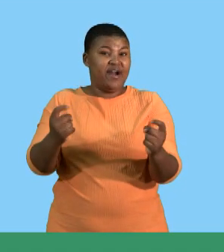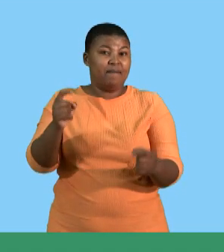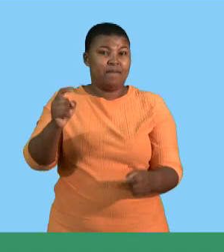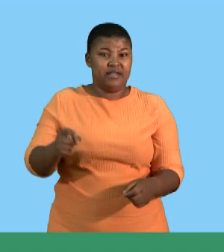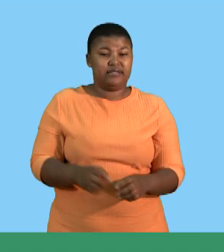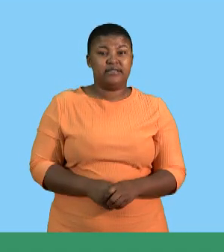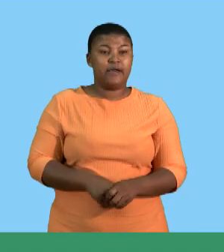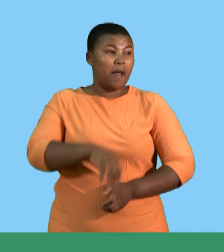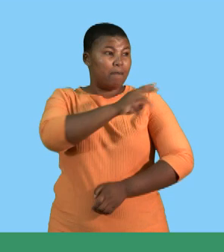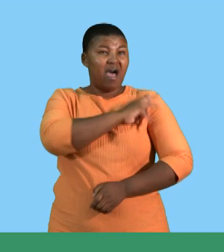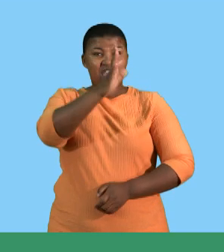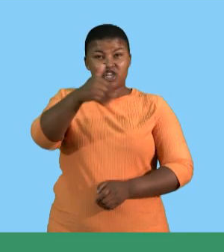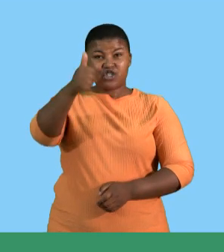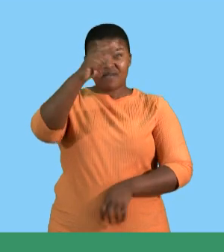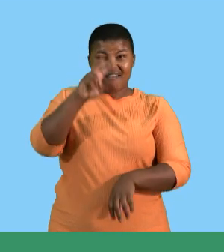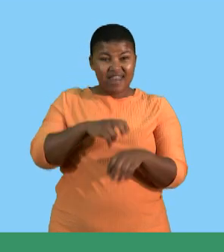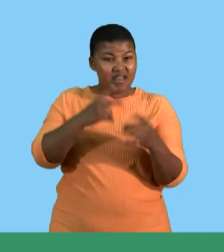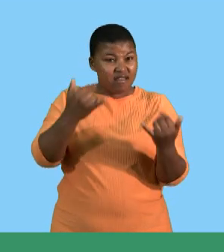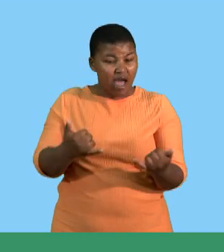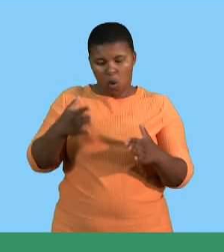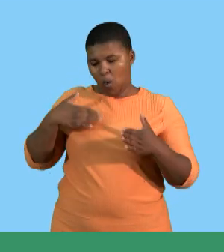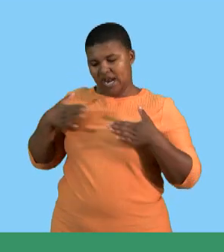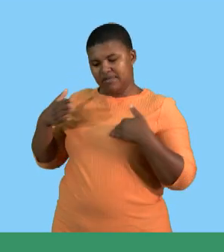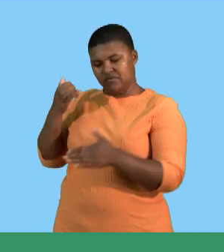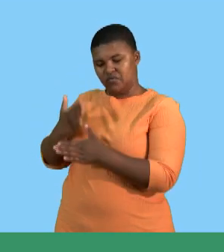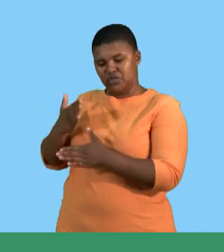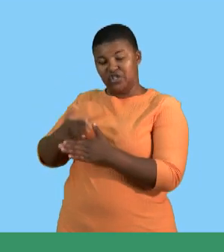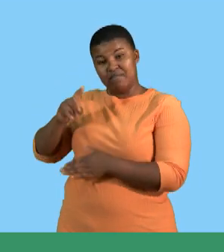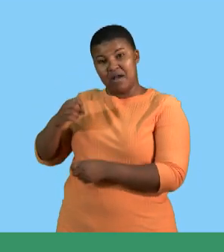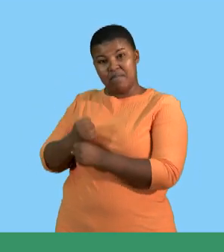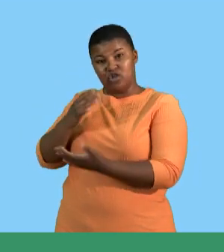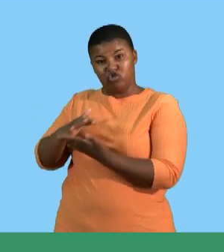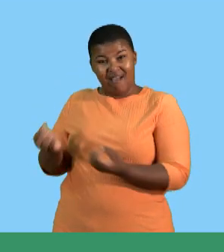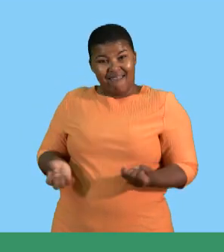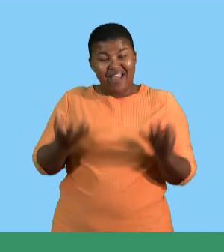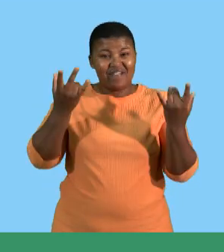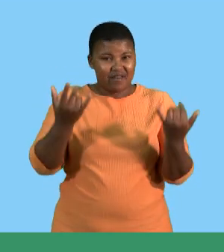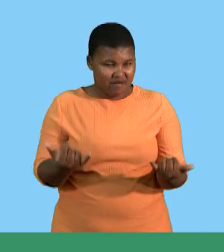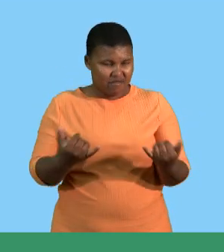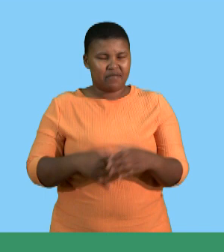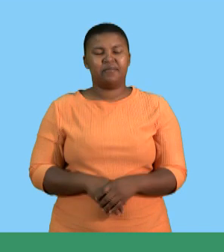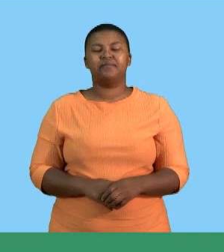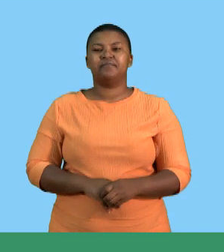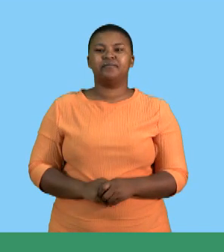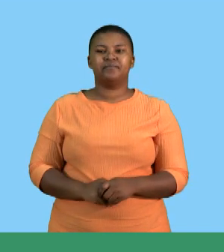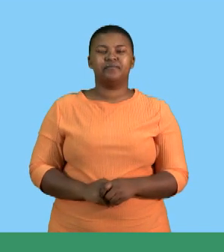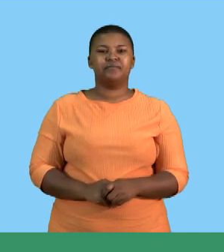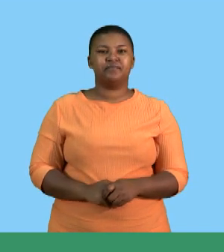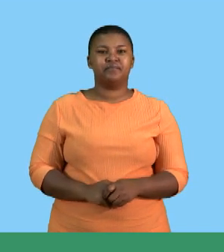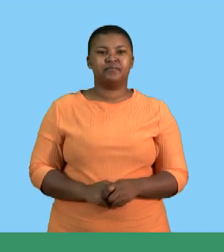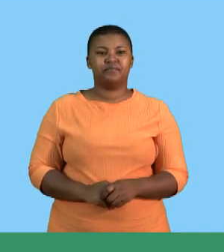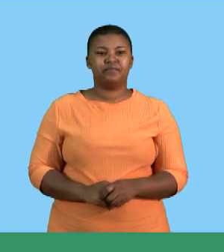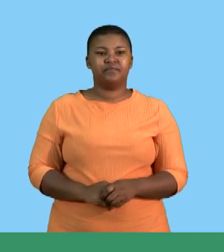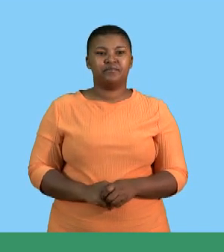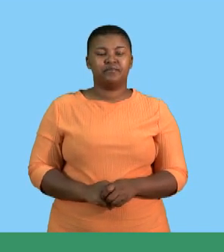available, and it should be available to make a quick decision. So if management needs it now, you should,